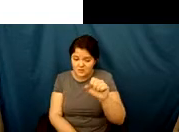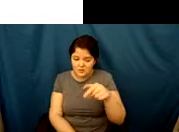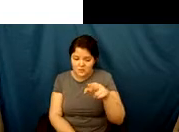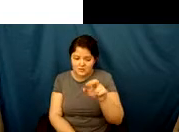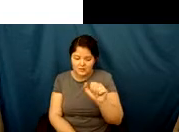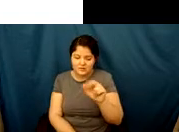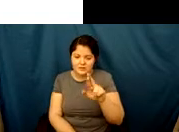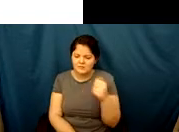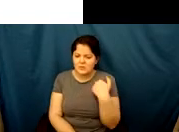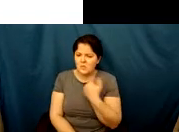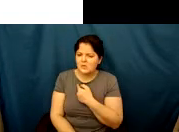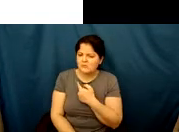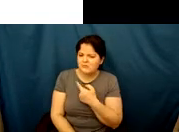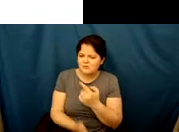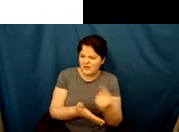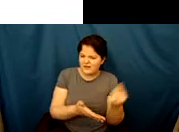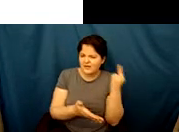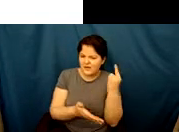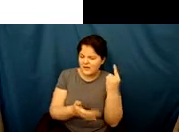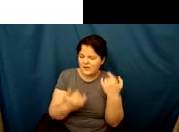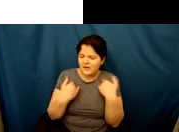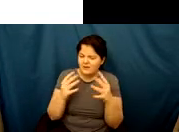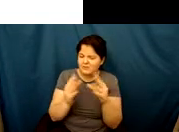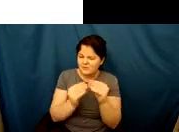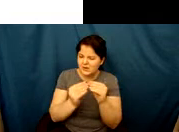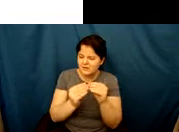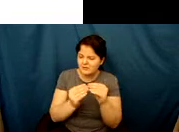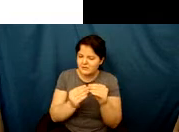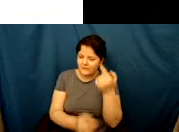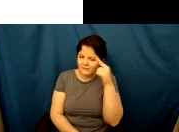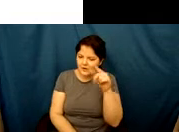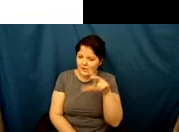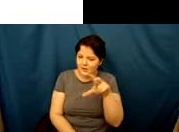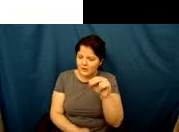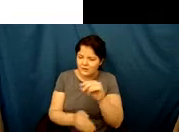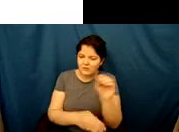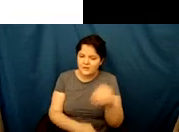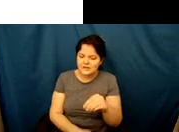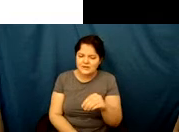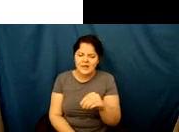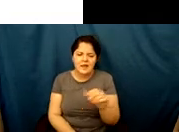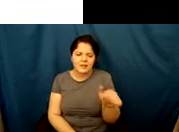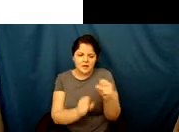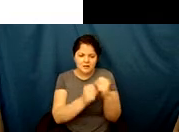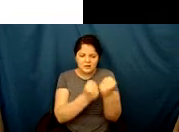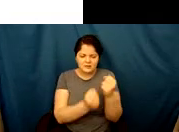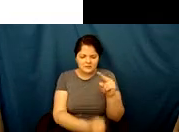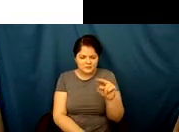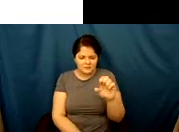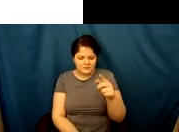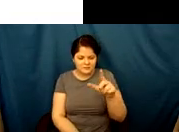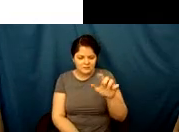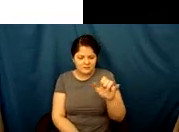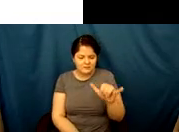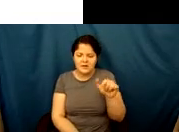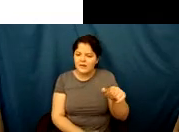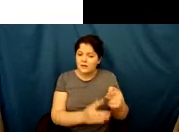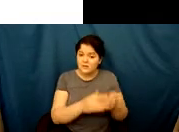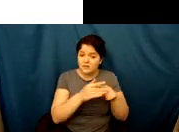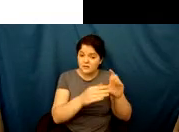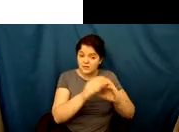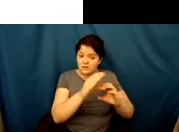week. So that has similar panels. And then Negley Station, which is going to be, starting construction this